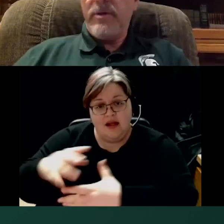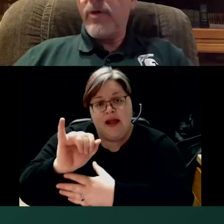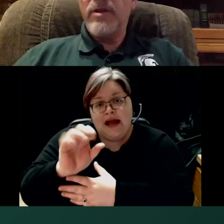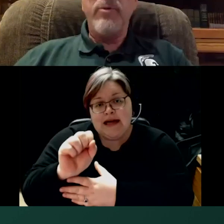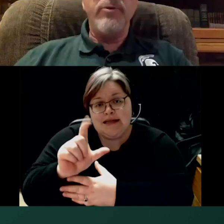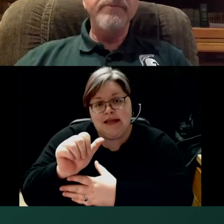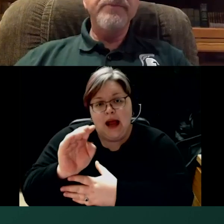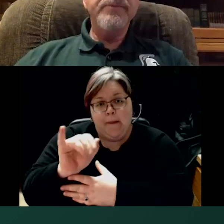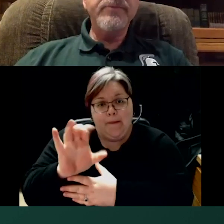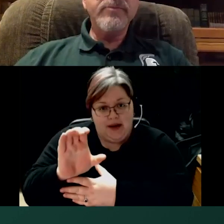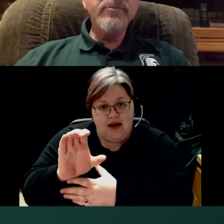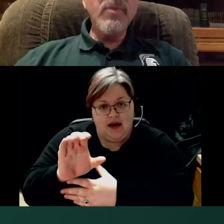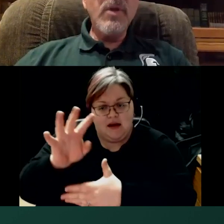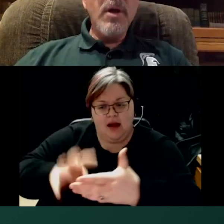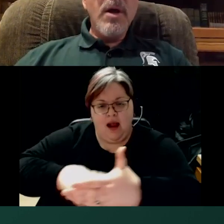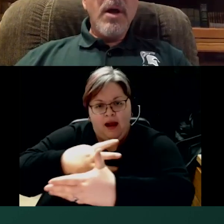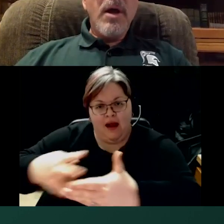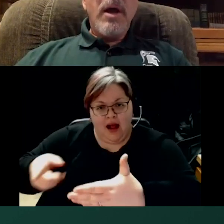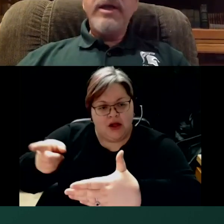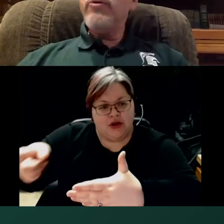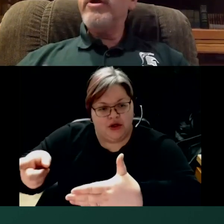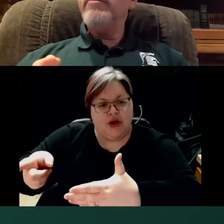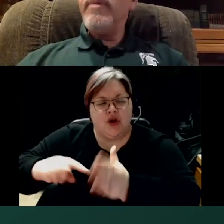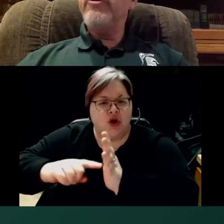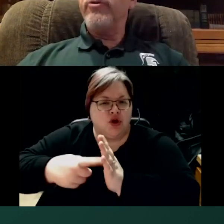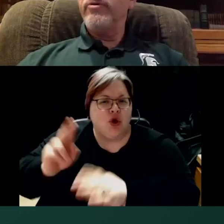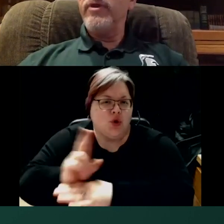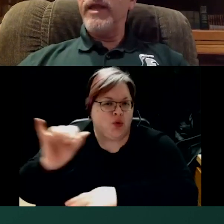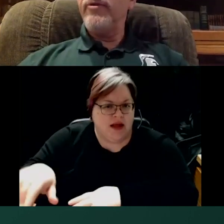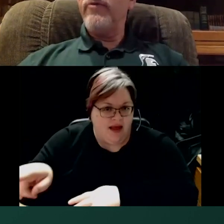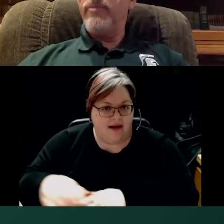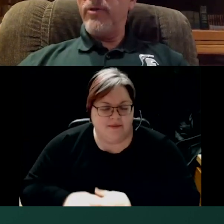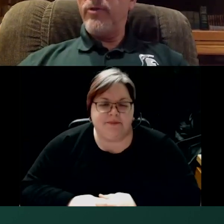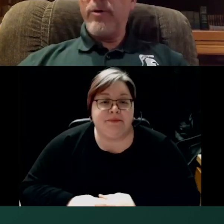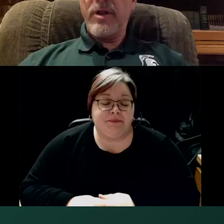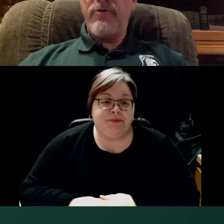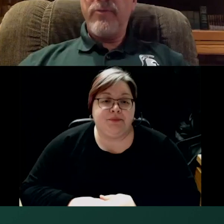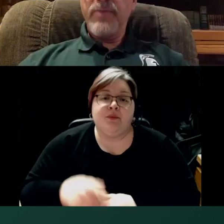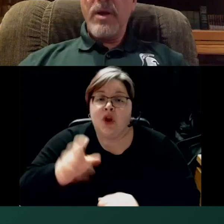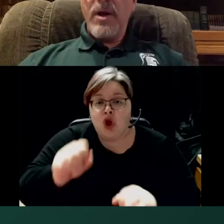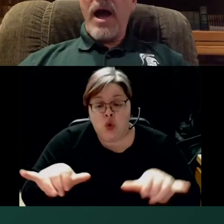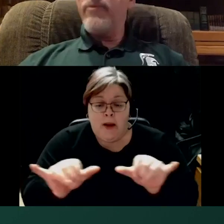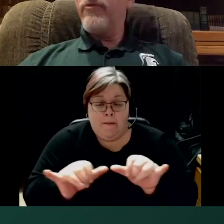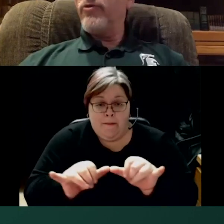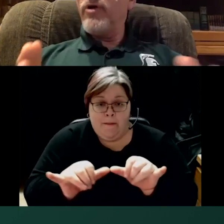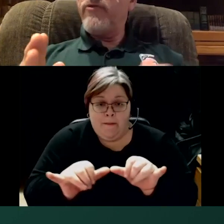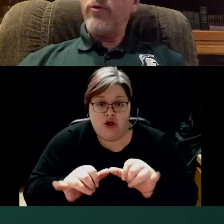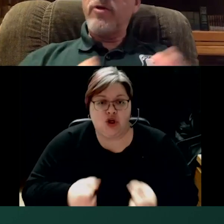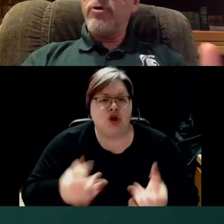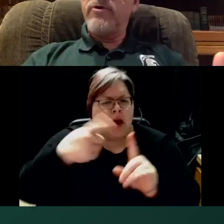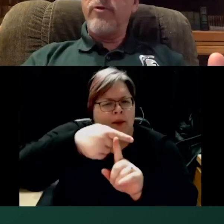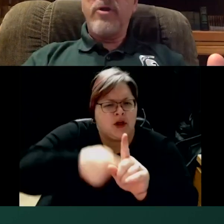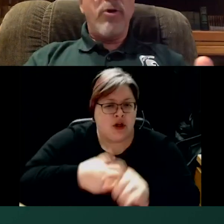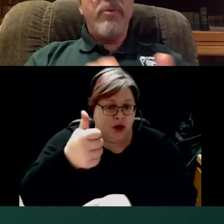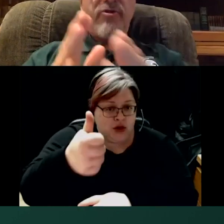the crescent moon. You can measure the length of a month yourself. I prefer going from first